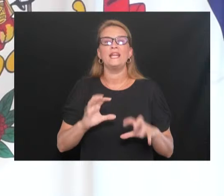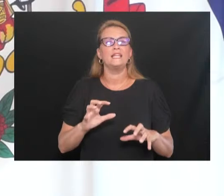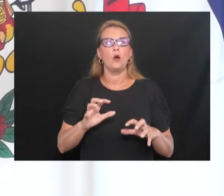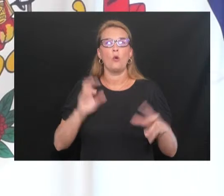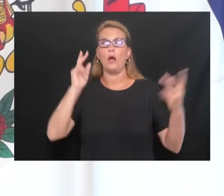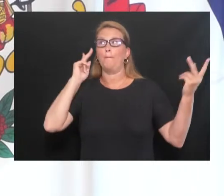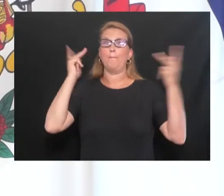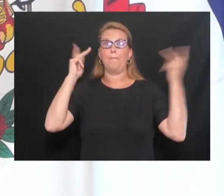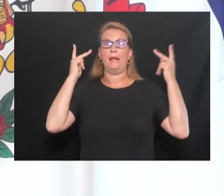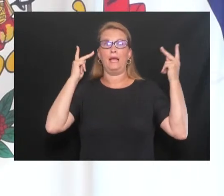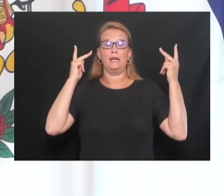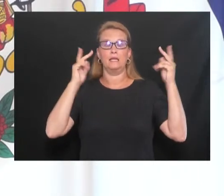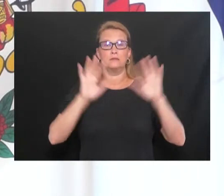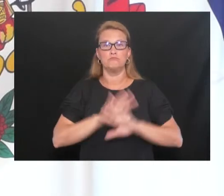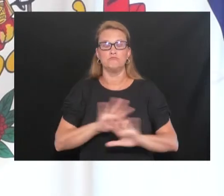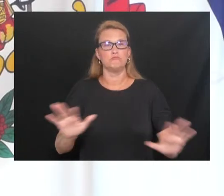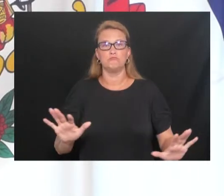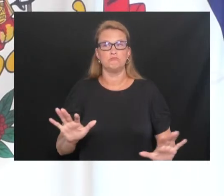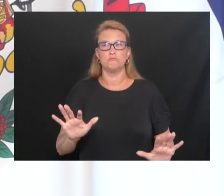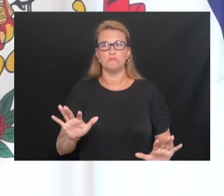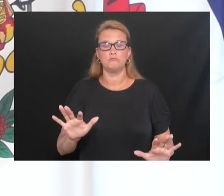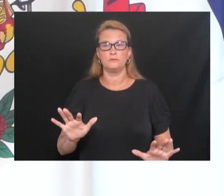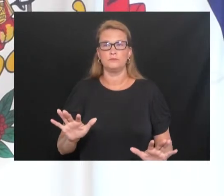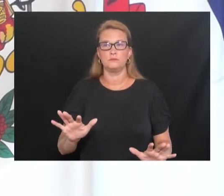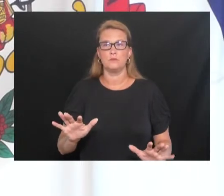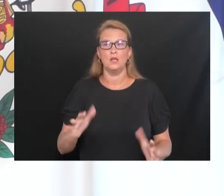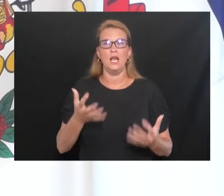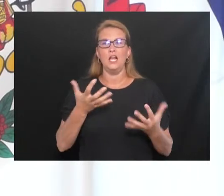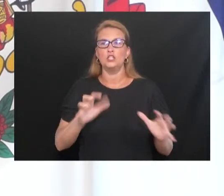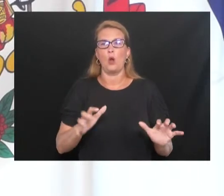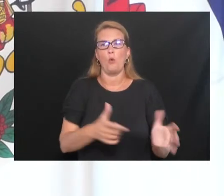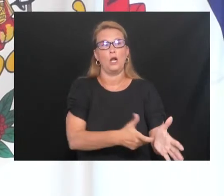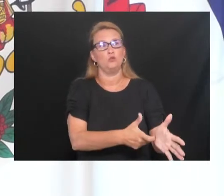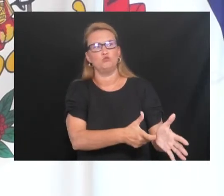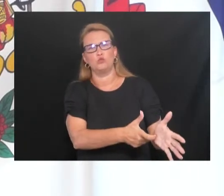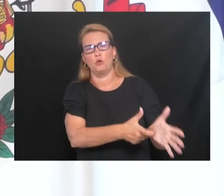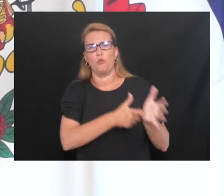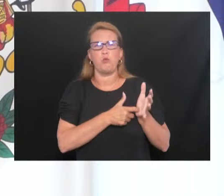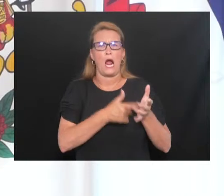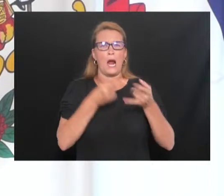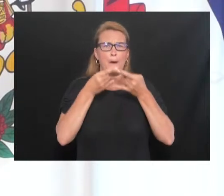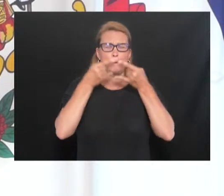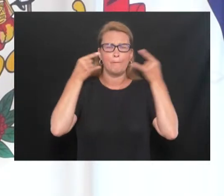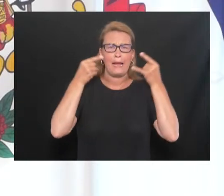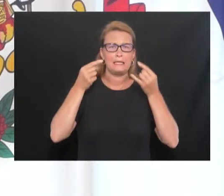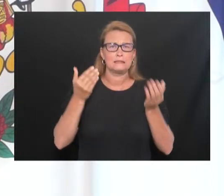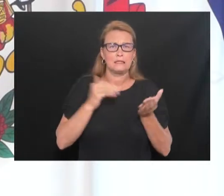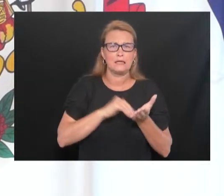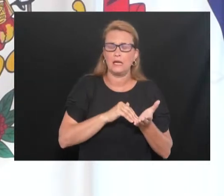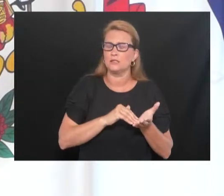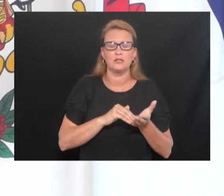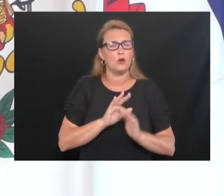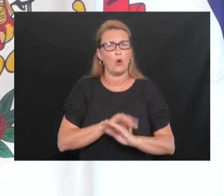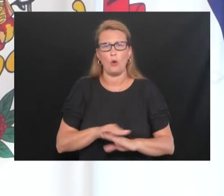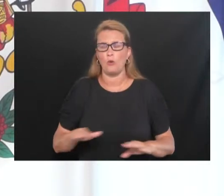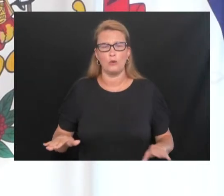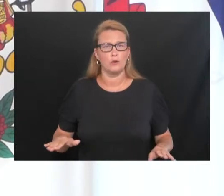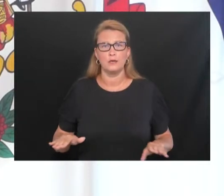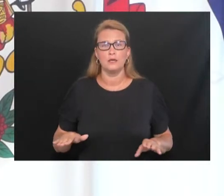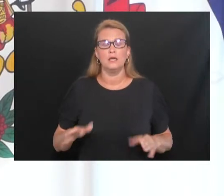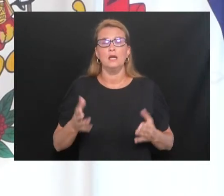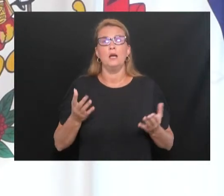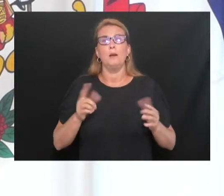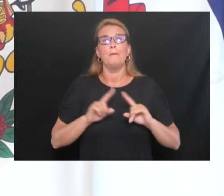not ready to move forward with mandating masks or anything like that. We absolutely will always